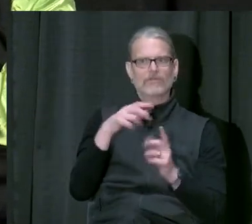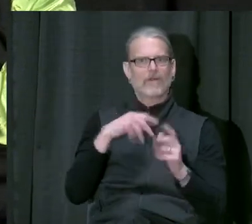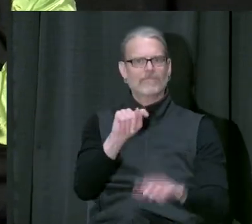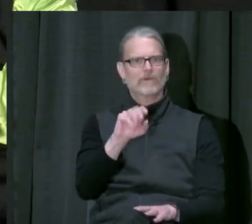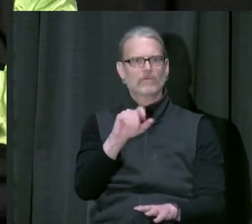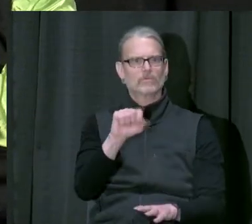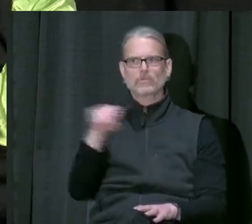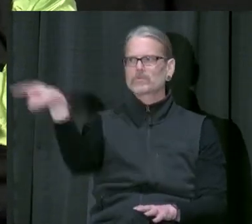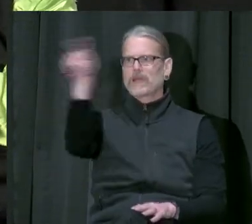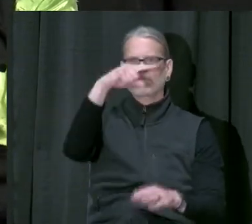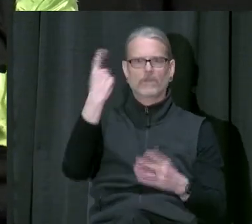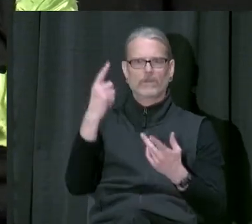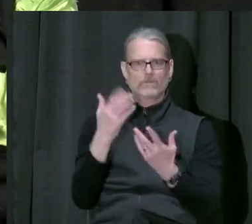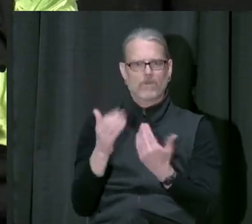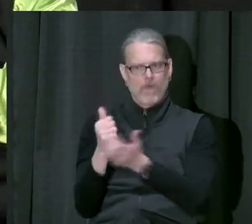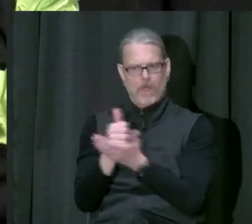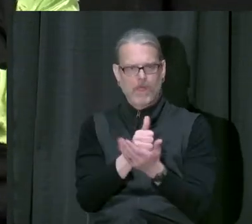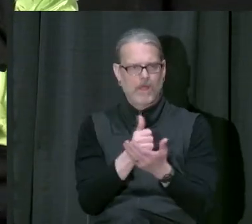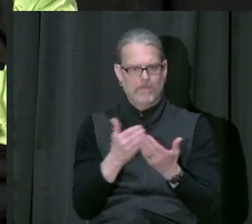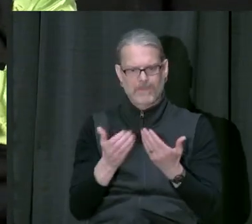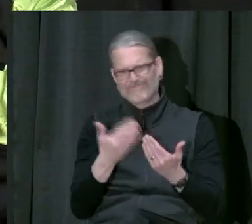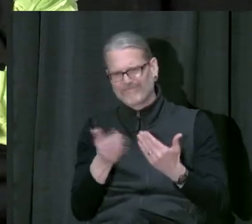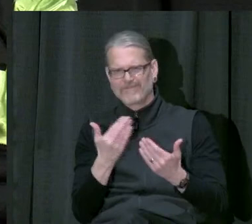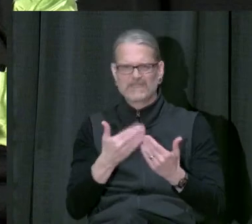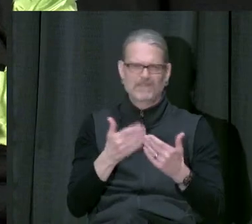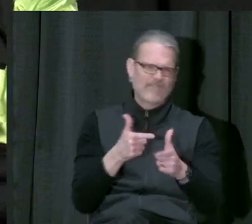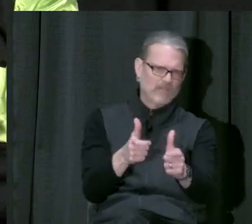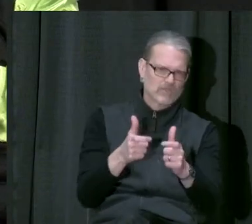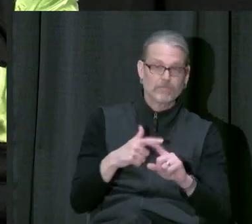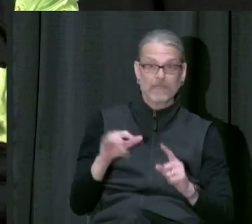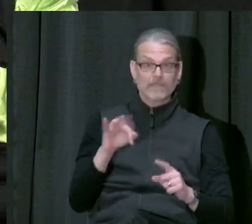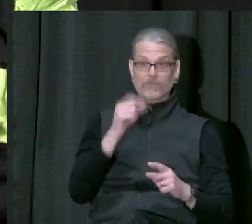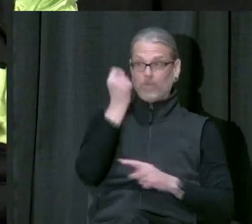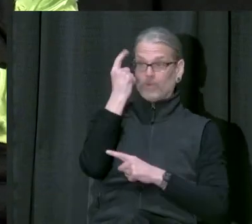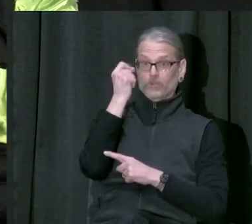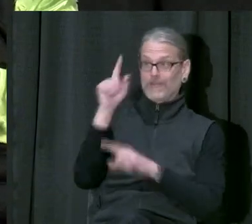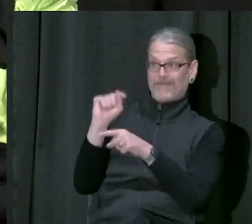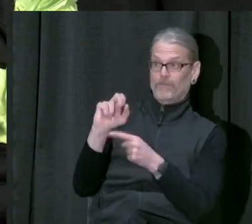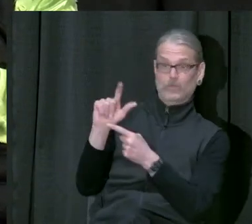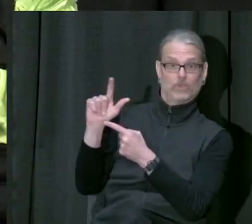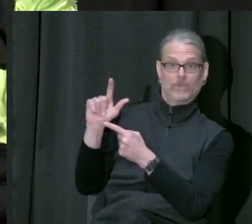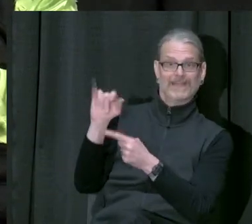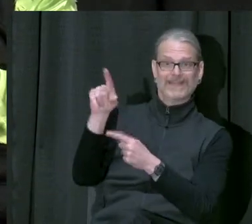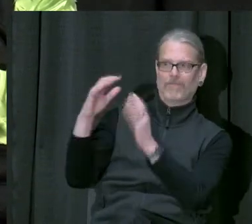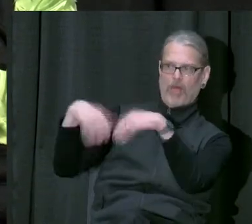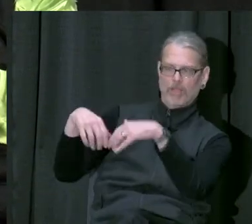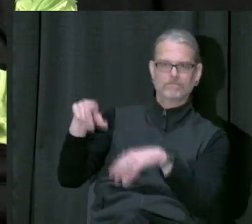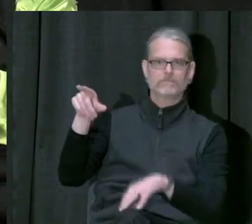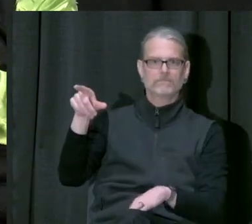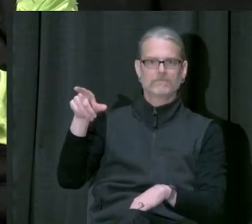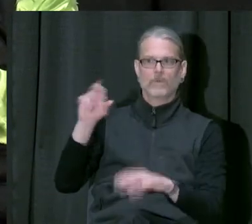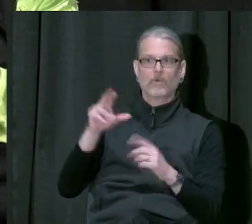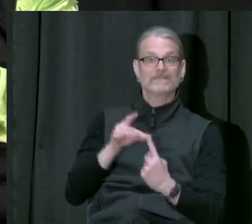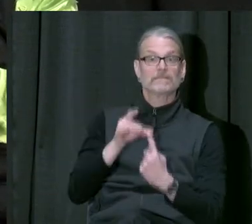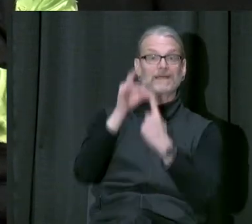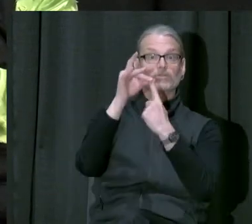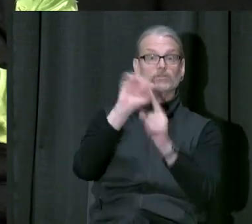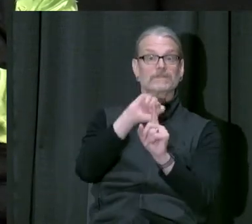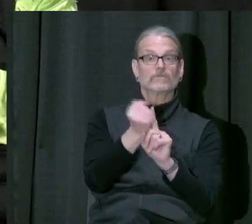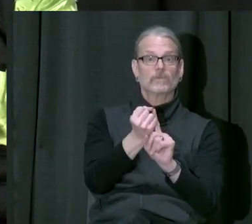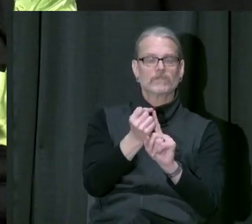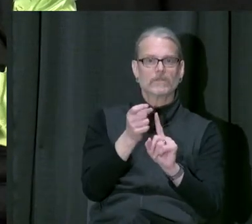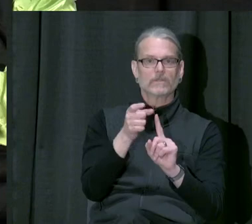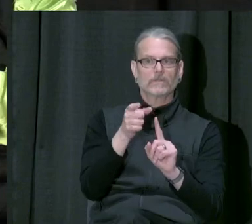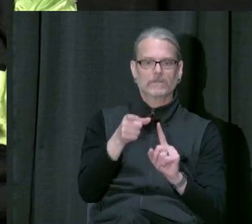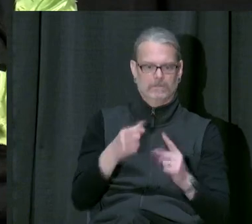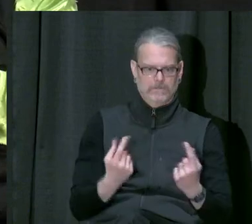don't understand the underlying principles of what the tool is doing, when the tool doesn't work right or there's a special circumstance, you're at